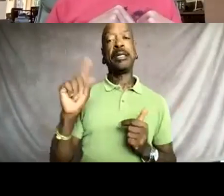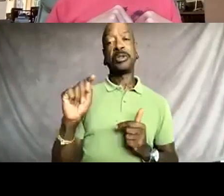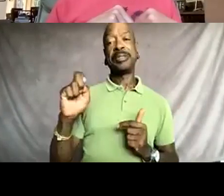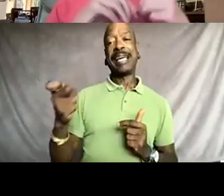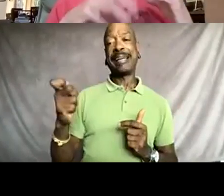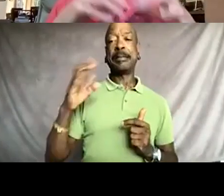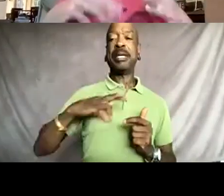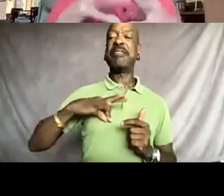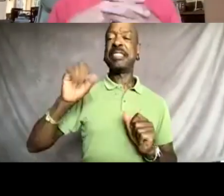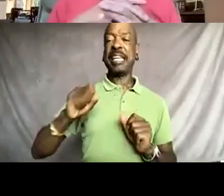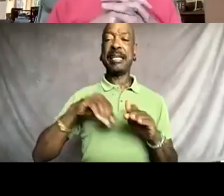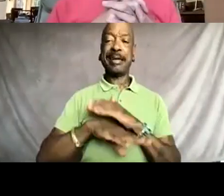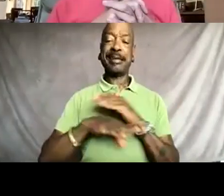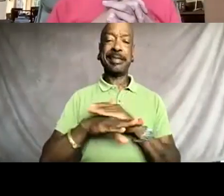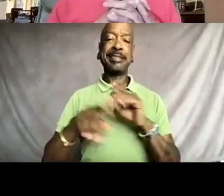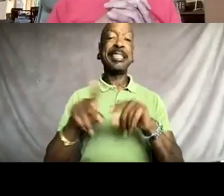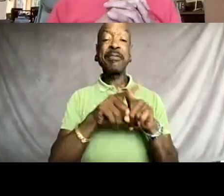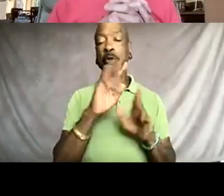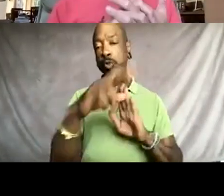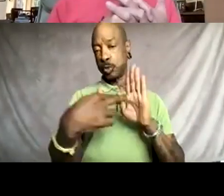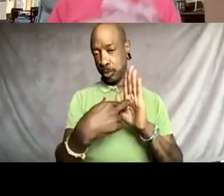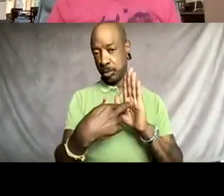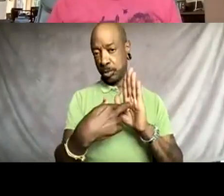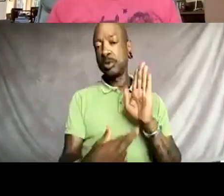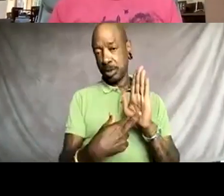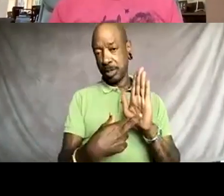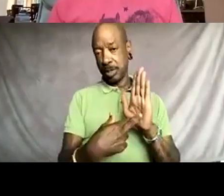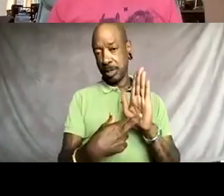access, and a lot of different rules around how